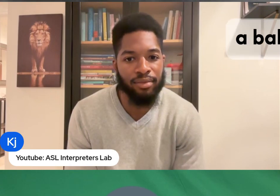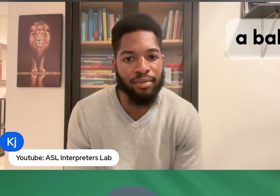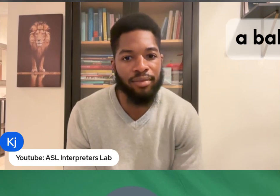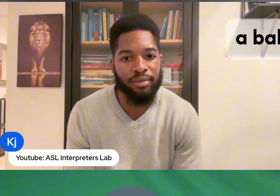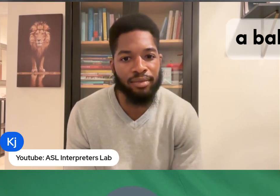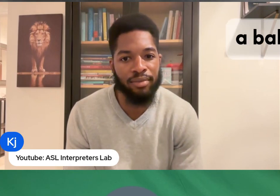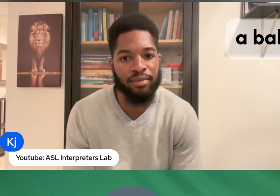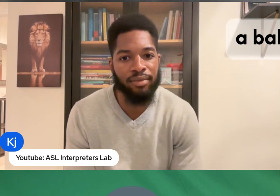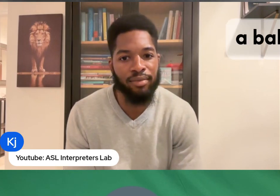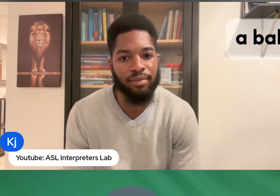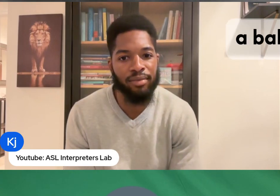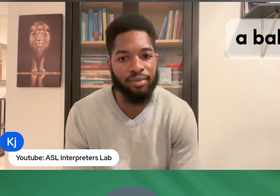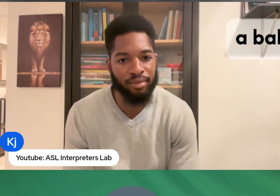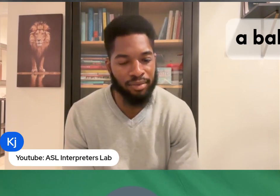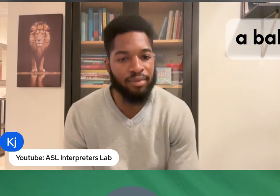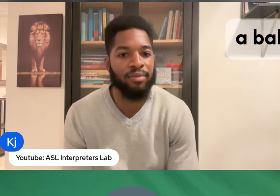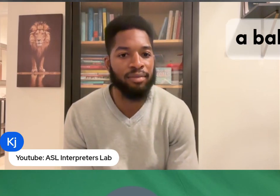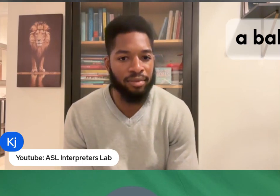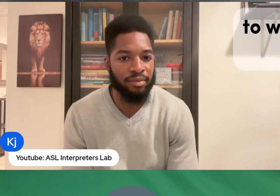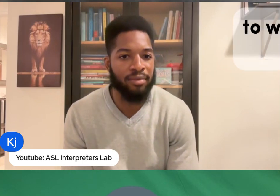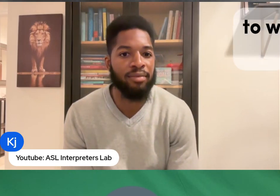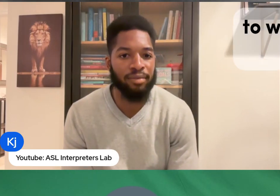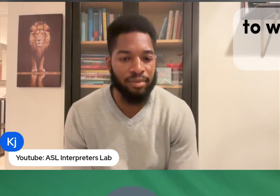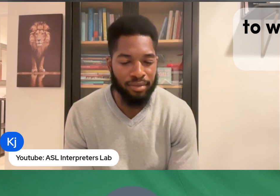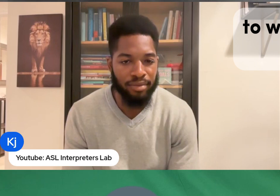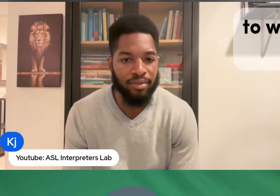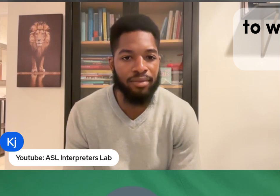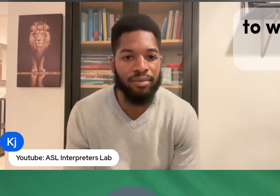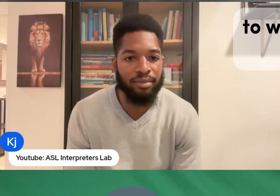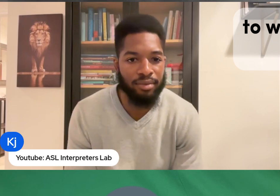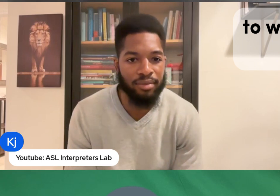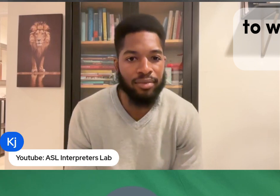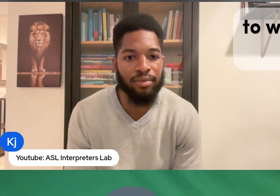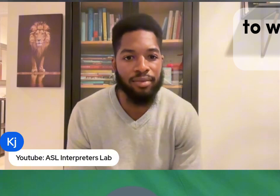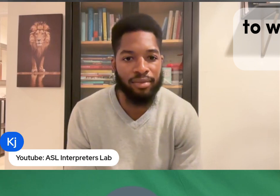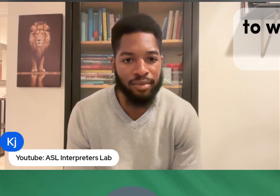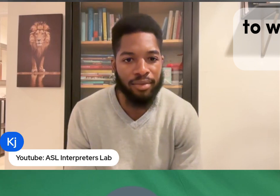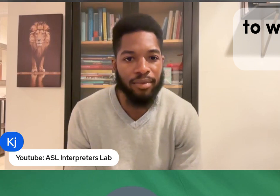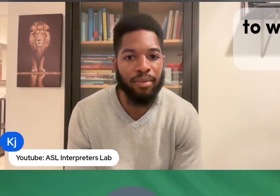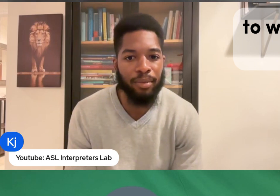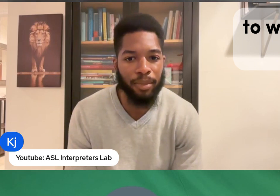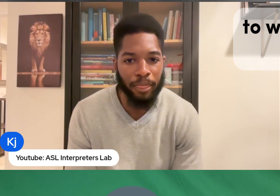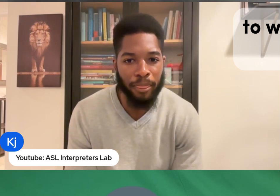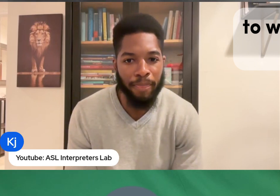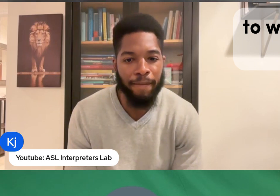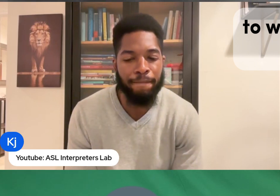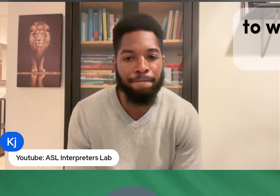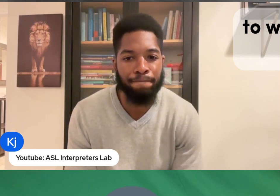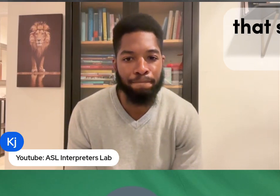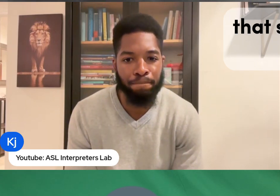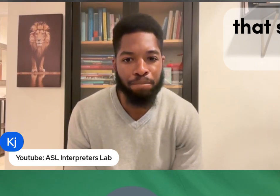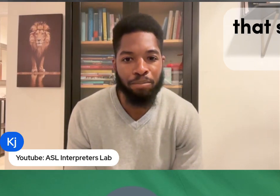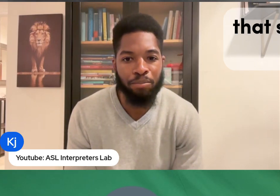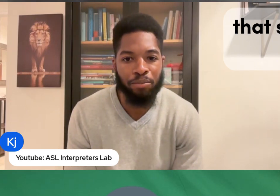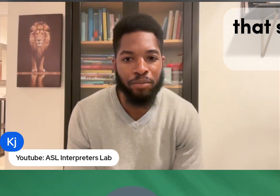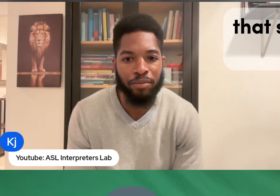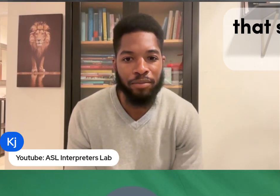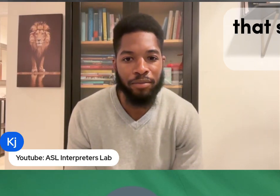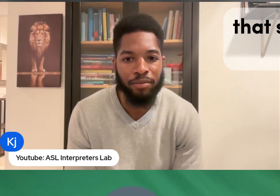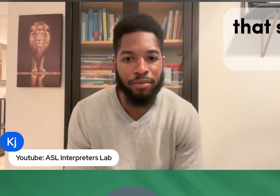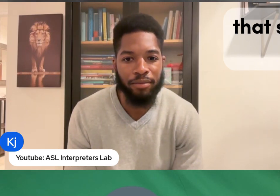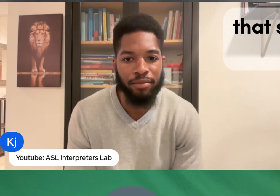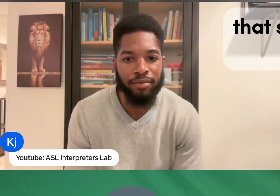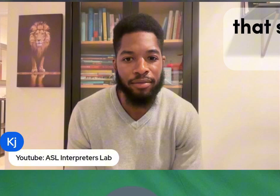Tony, a baby boomer, coming together to write a book and then about technology that seems to